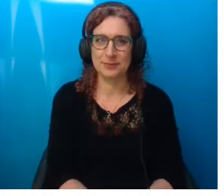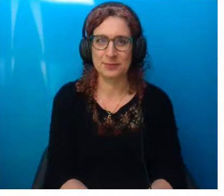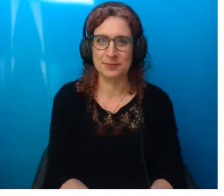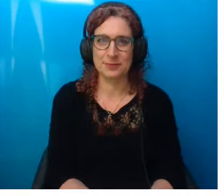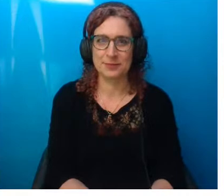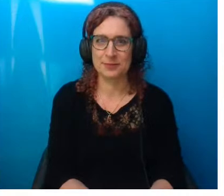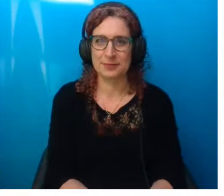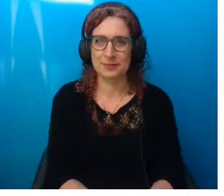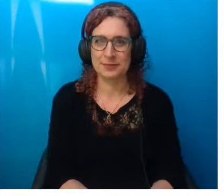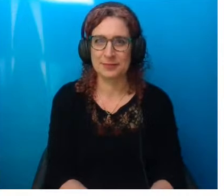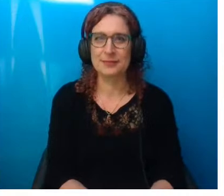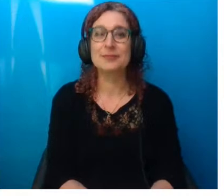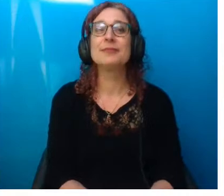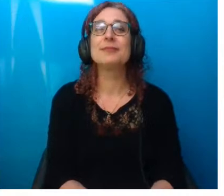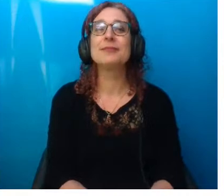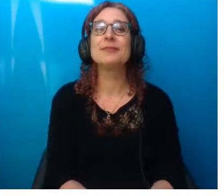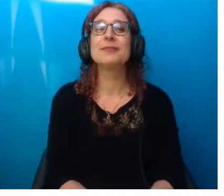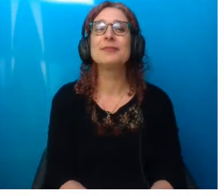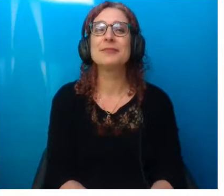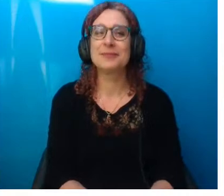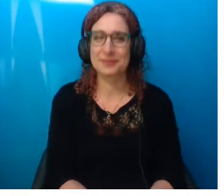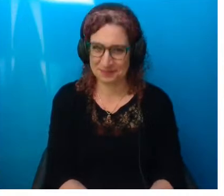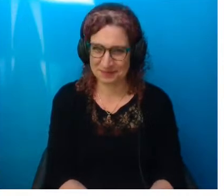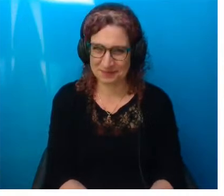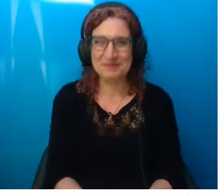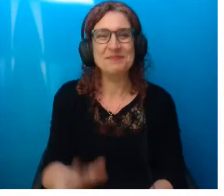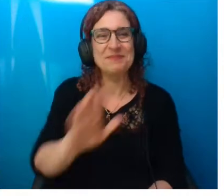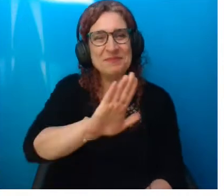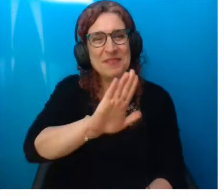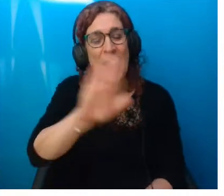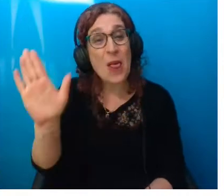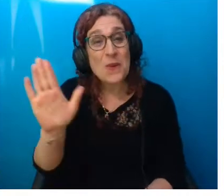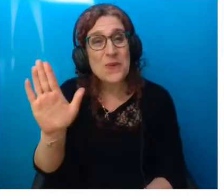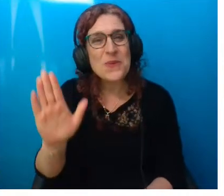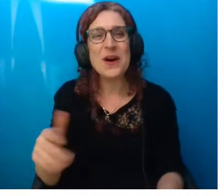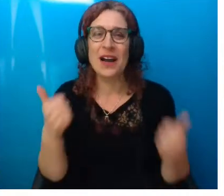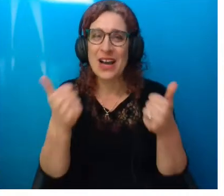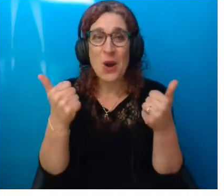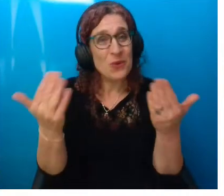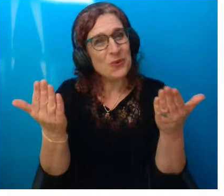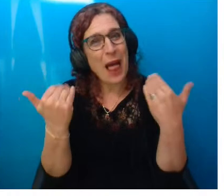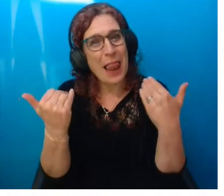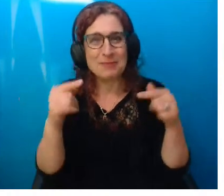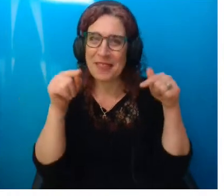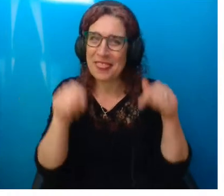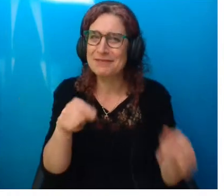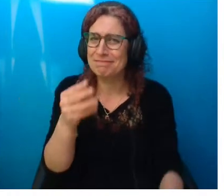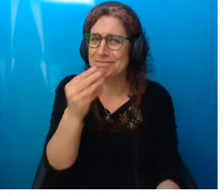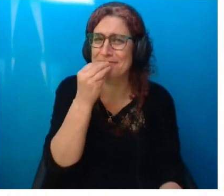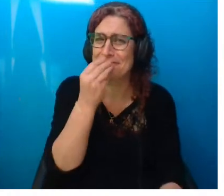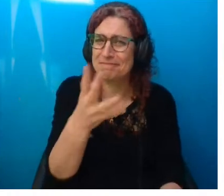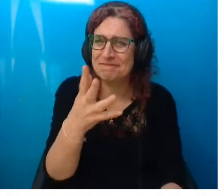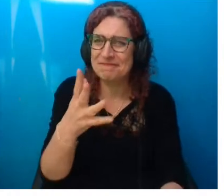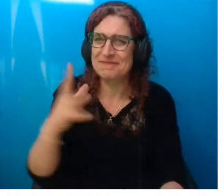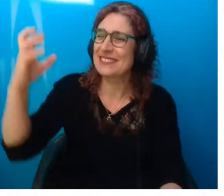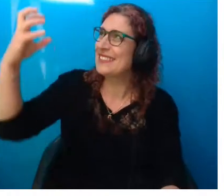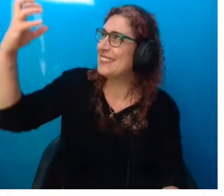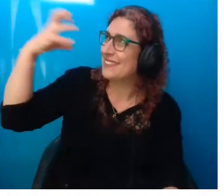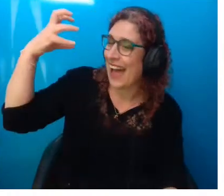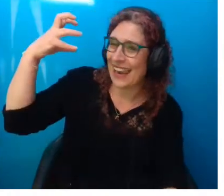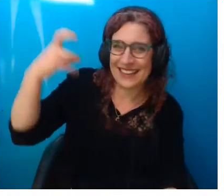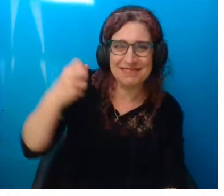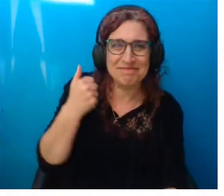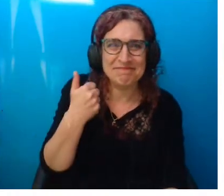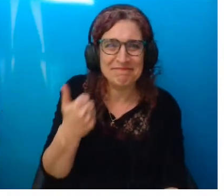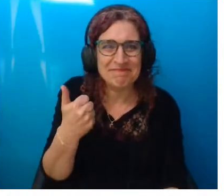Hello, everybody, and welcome to this fantastically sunny afternoon. A real wonderful